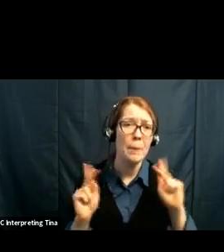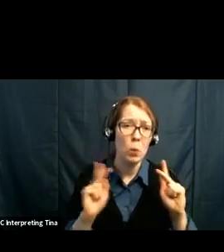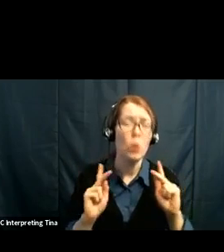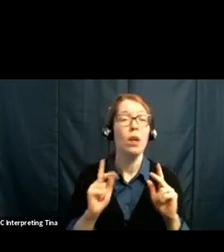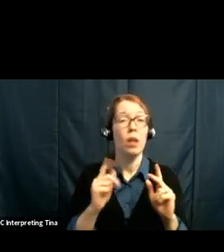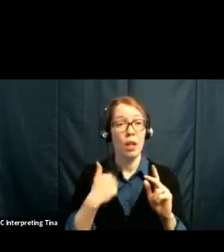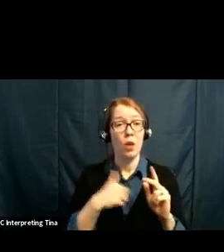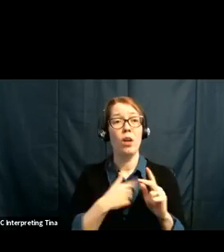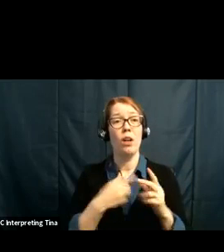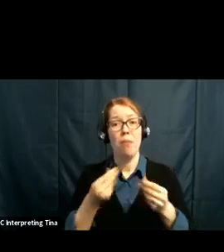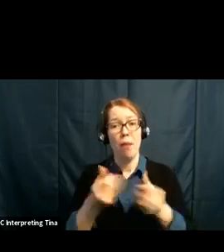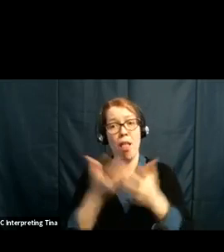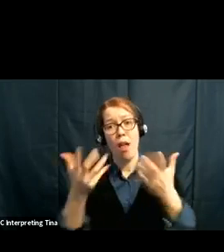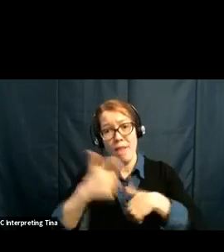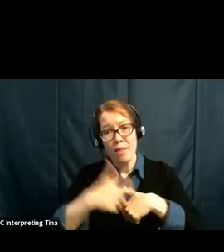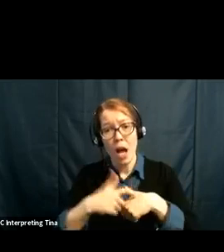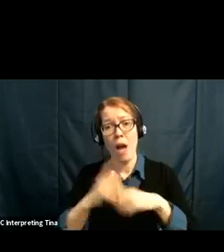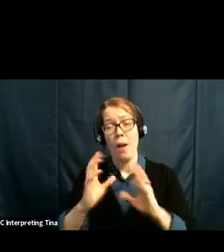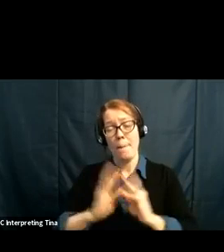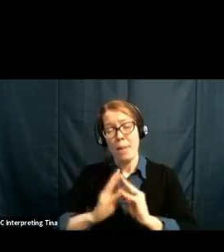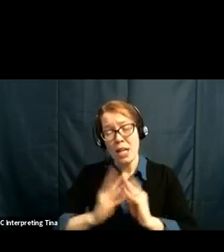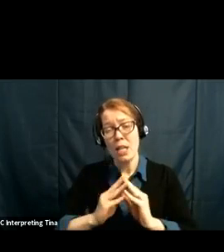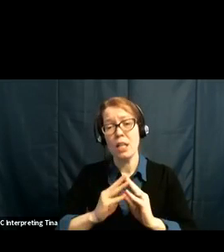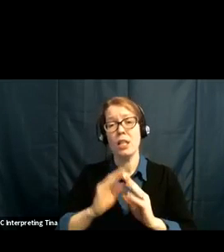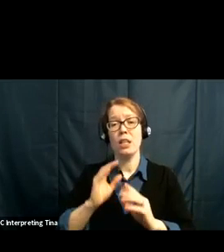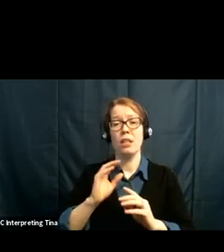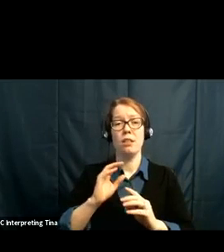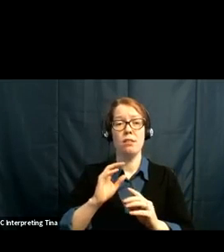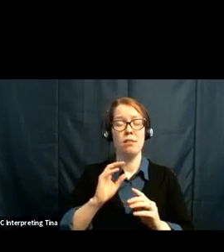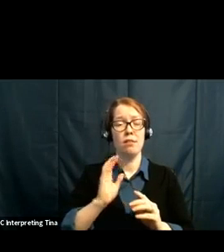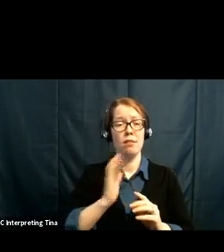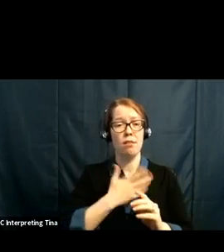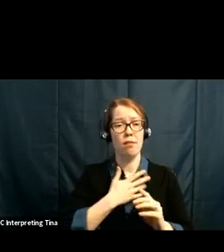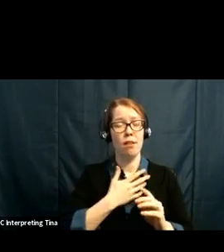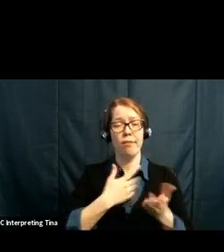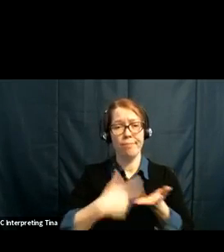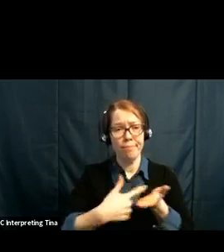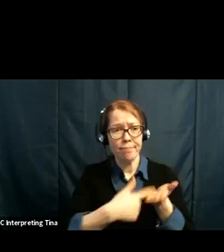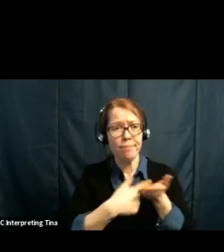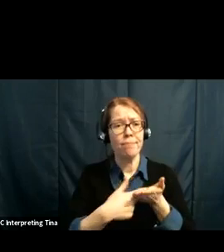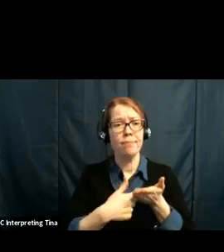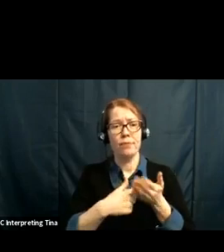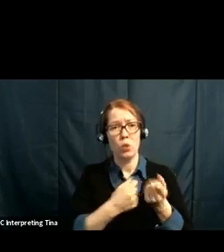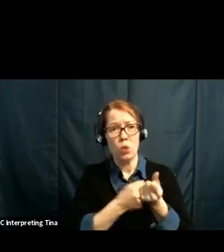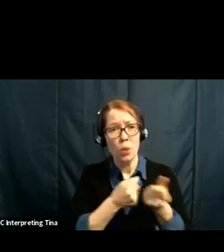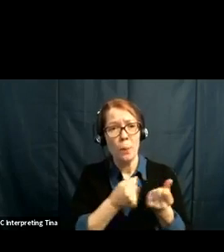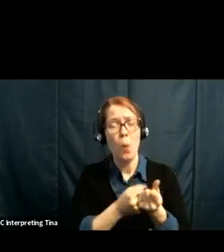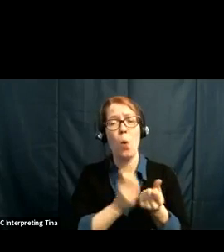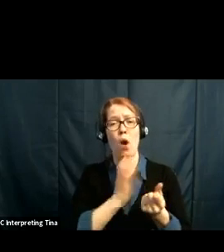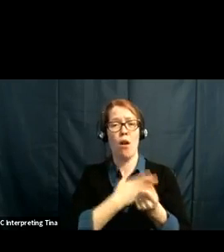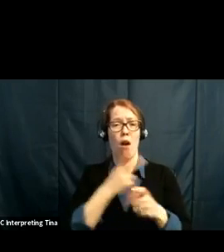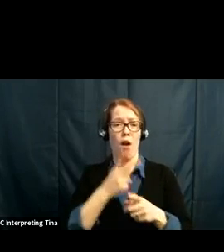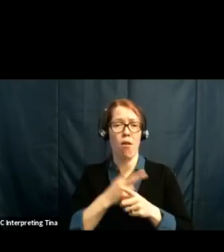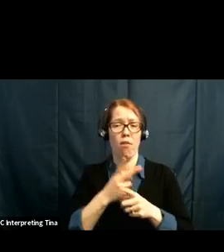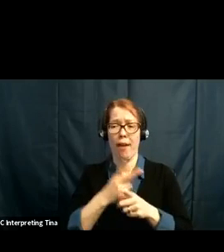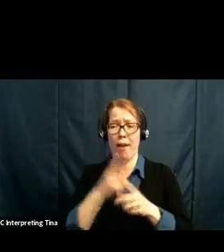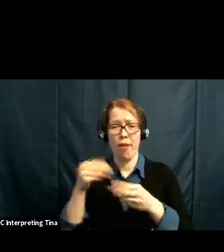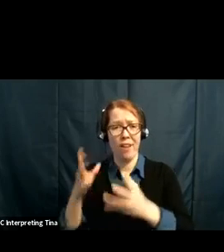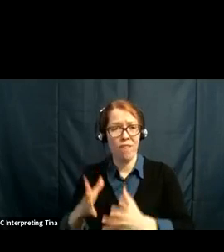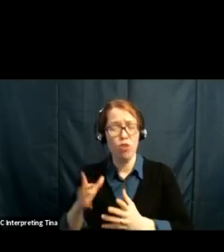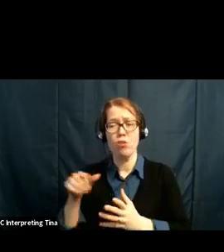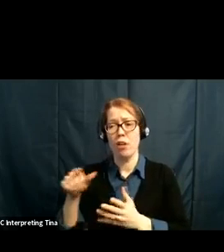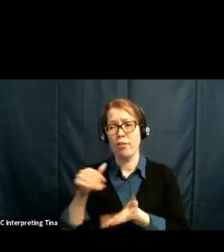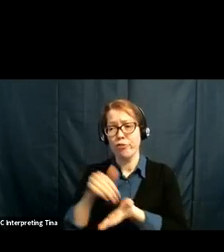time in our meetings and with our incidents commands trying to support up our caregivers and talking about self-care.